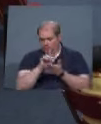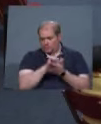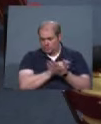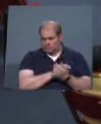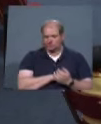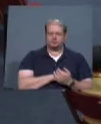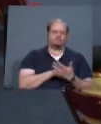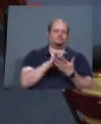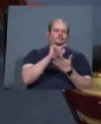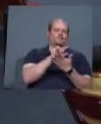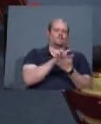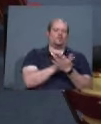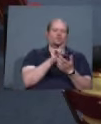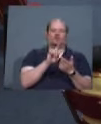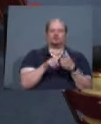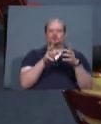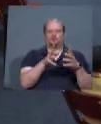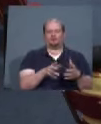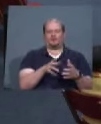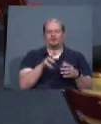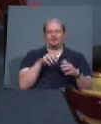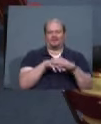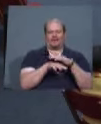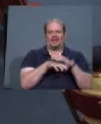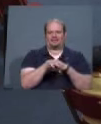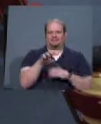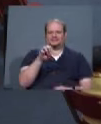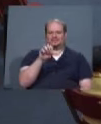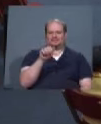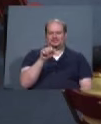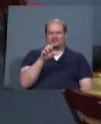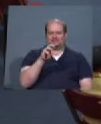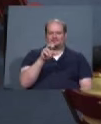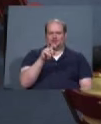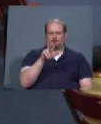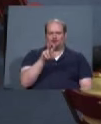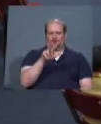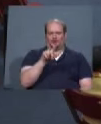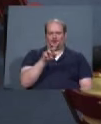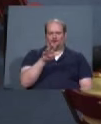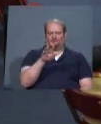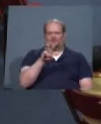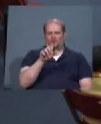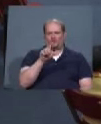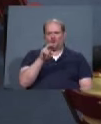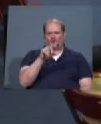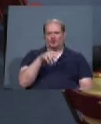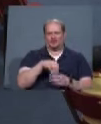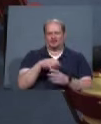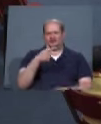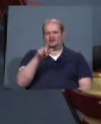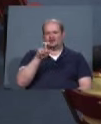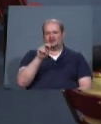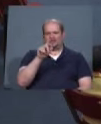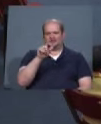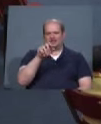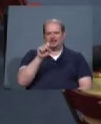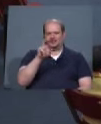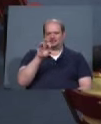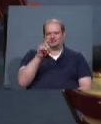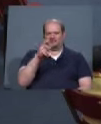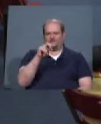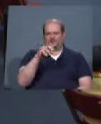ordinance? An ordinance to abandon an access easement located at 324 Walnut Street in the Glendale subdivision in the city of Little